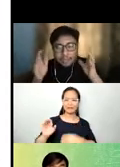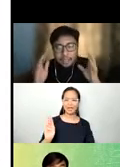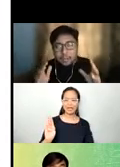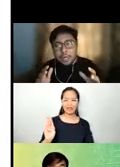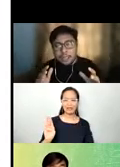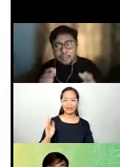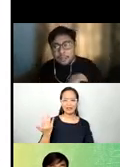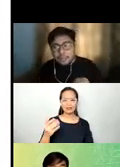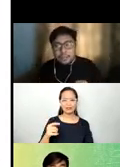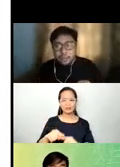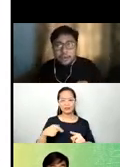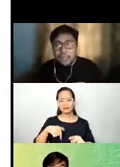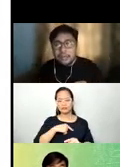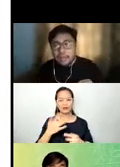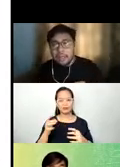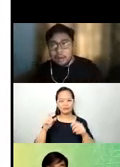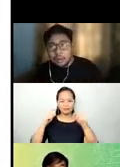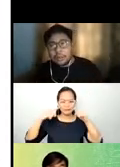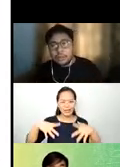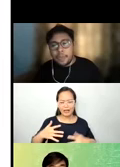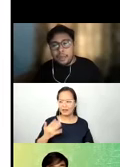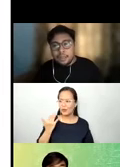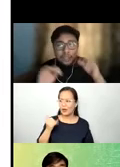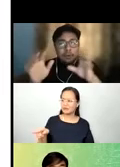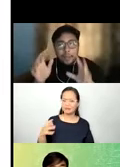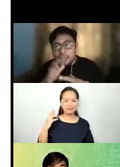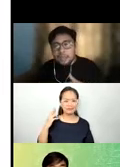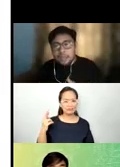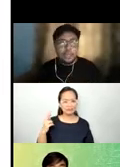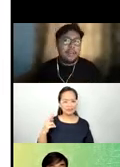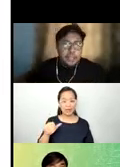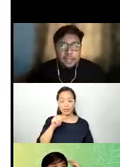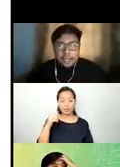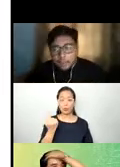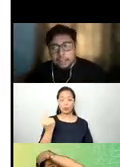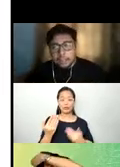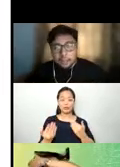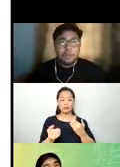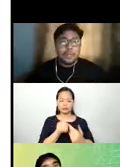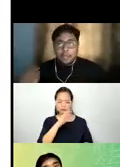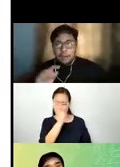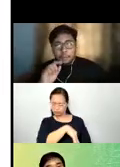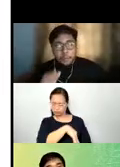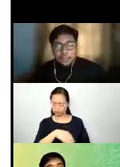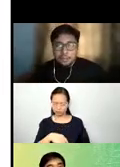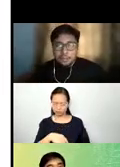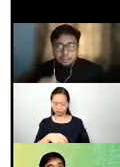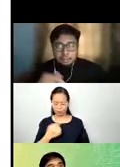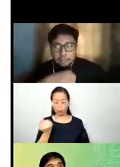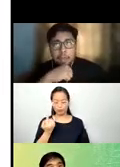it's a big deal to us because we were very, very close. Hindi to yung petty na, uy, unfriend ka lang naman eh. No, please